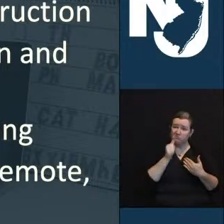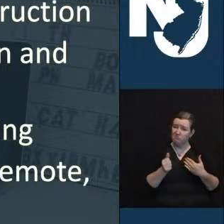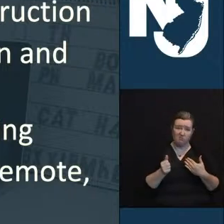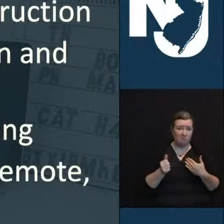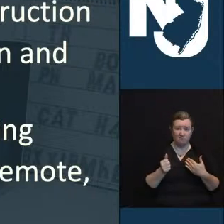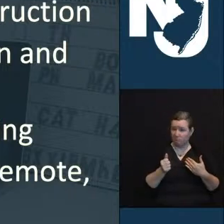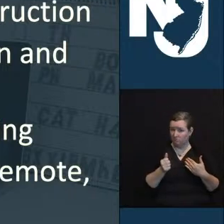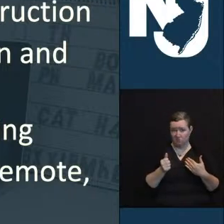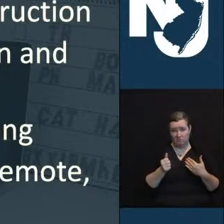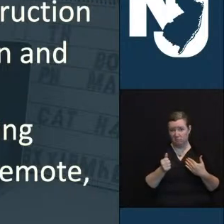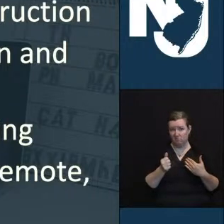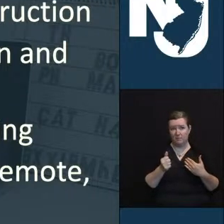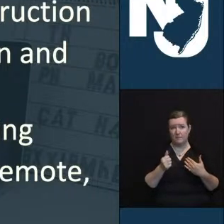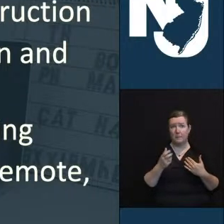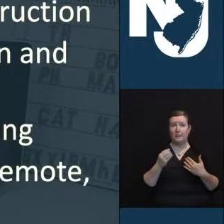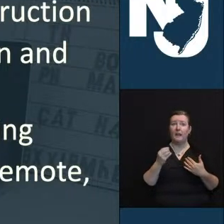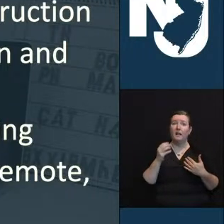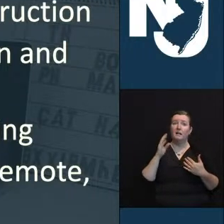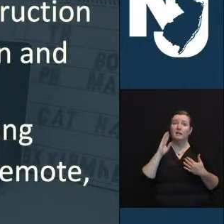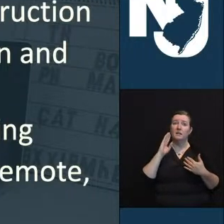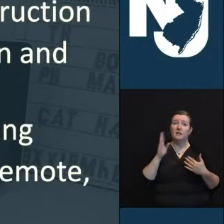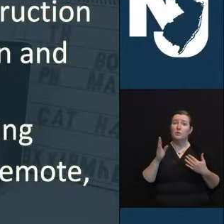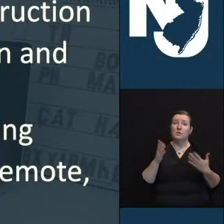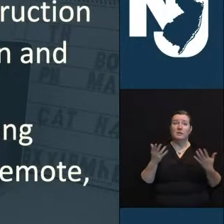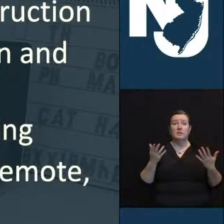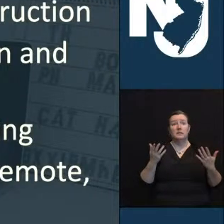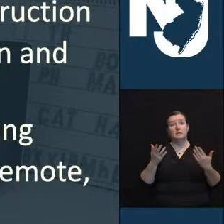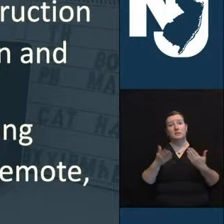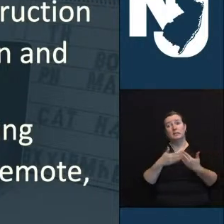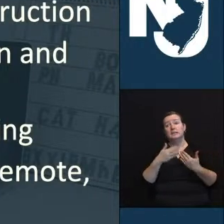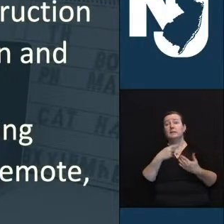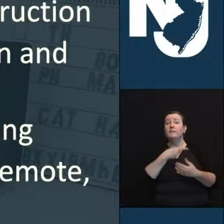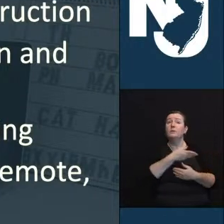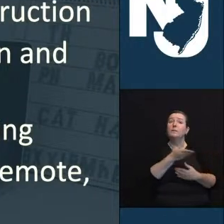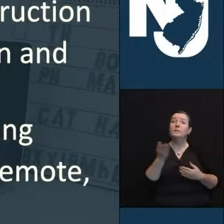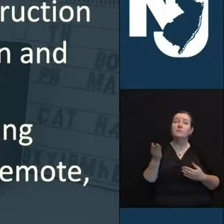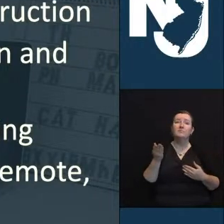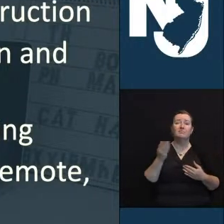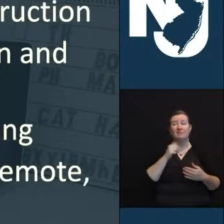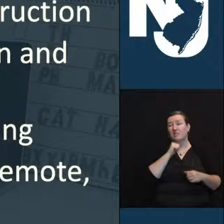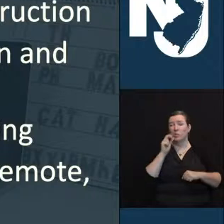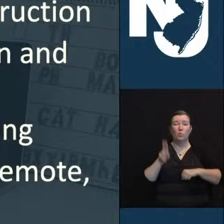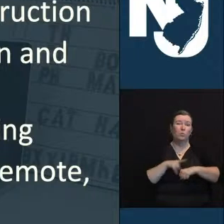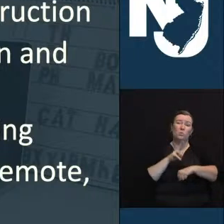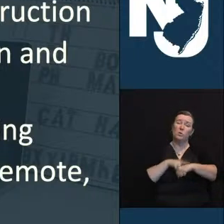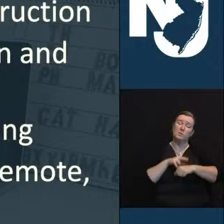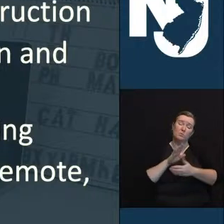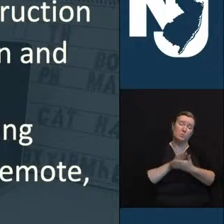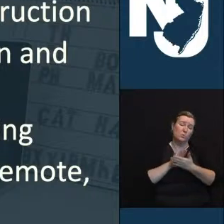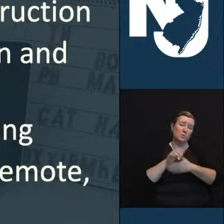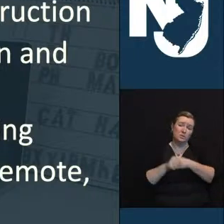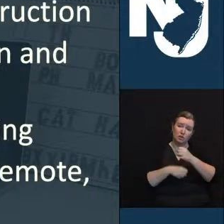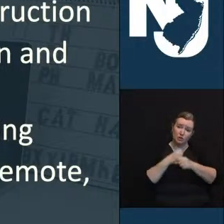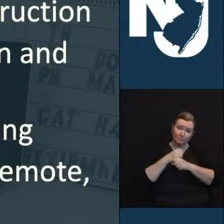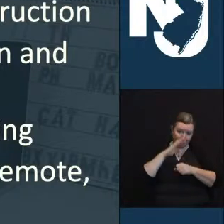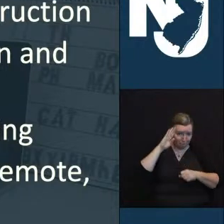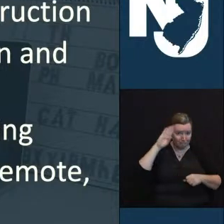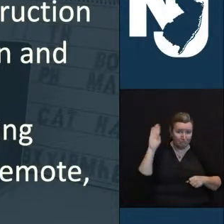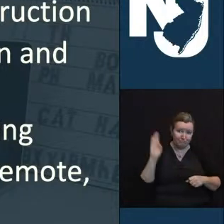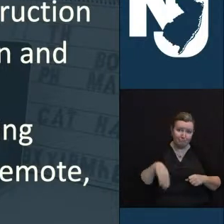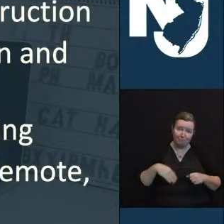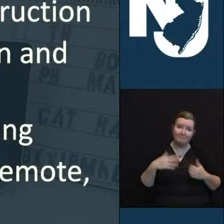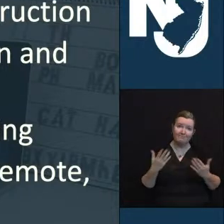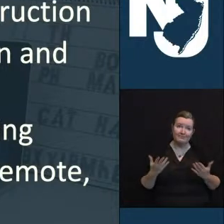and it likely will not be easy for anyone or a normal school year. Before we flip, Mahan, I just want to say I'm making it a habit